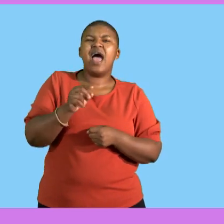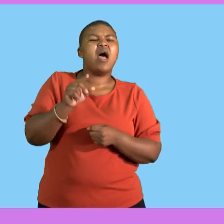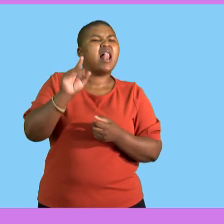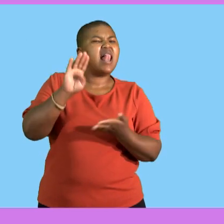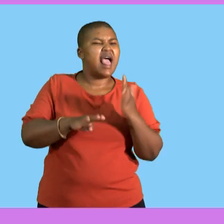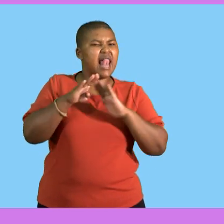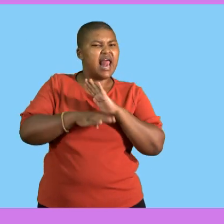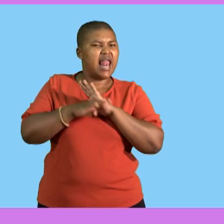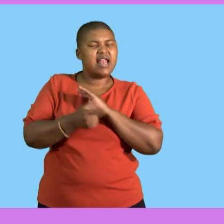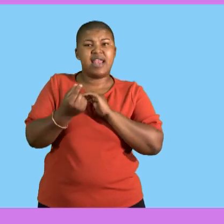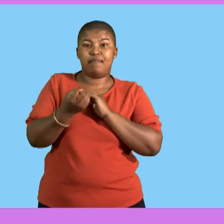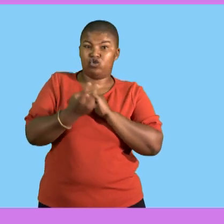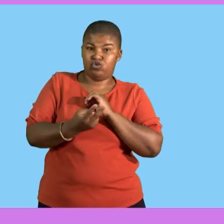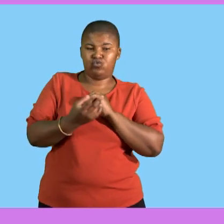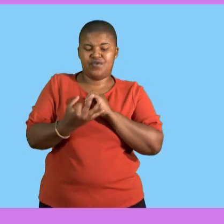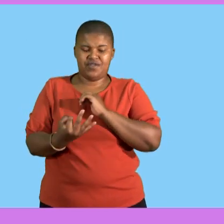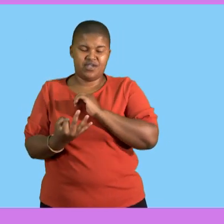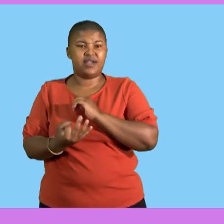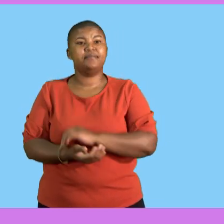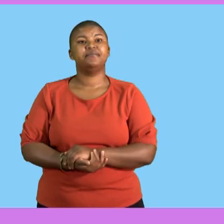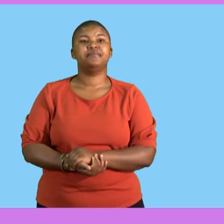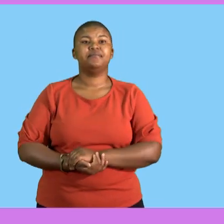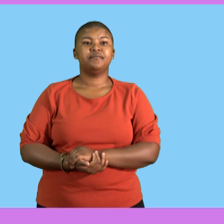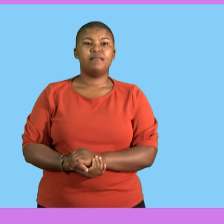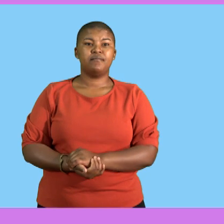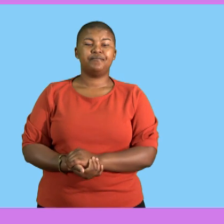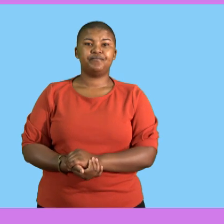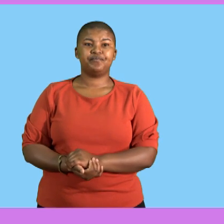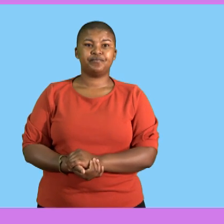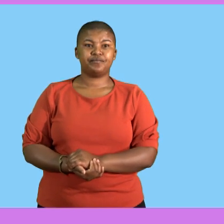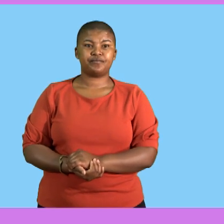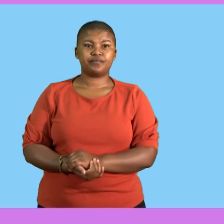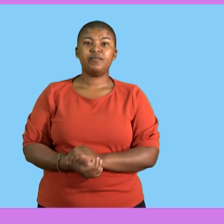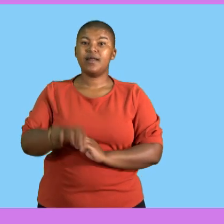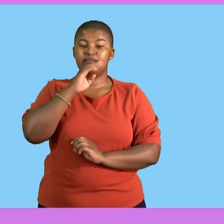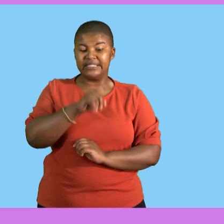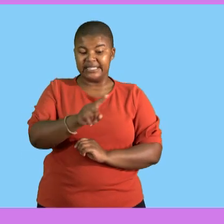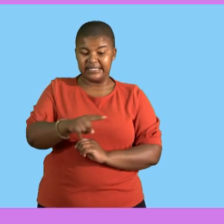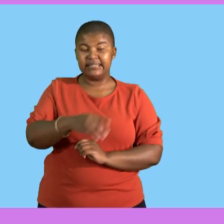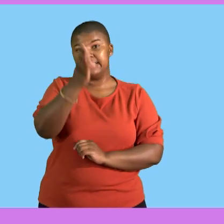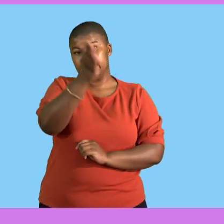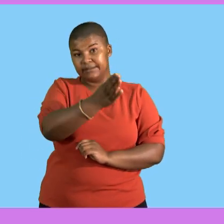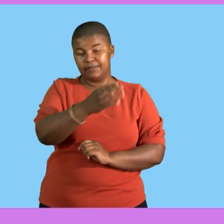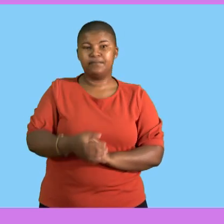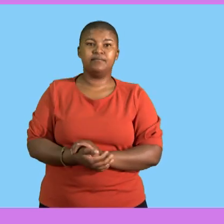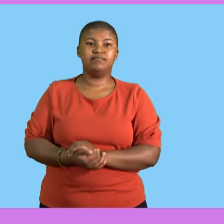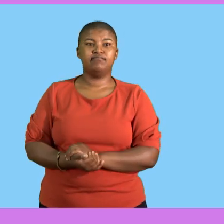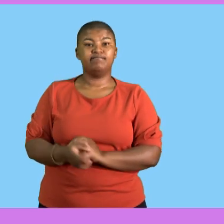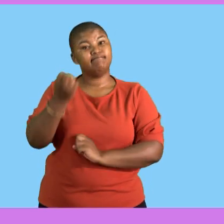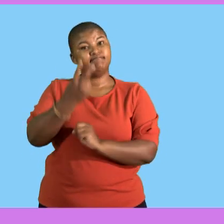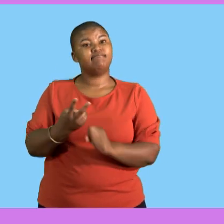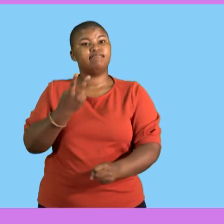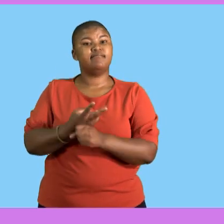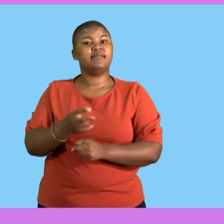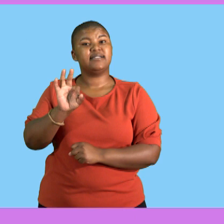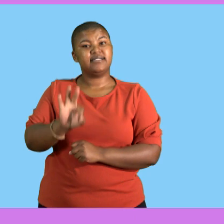Then we have 3. You record it down, you cancel it out on your data set. We have a 3 again,